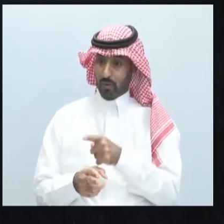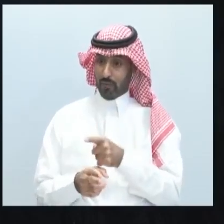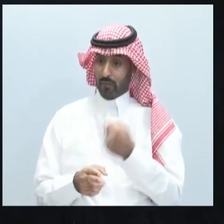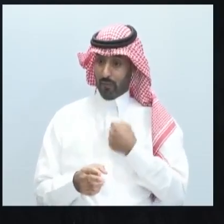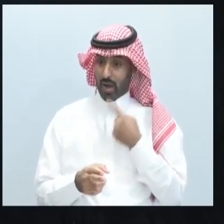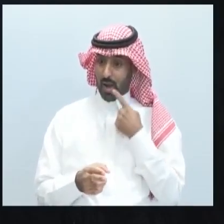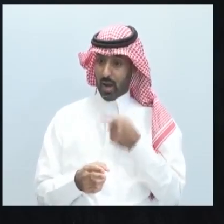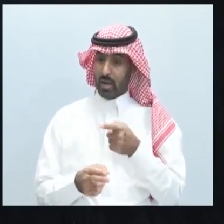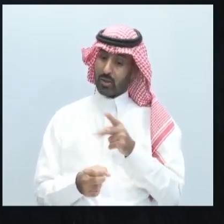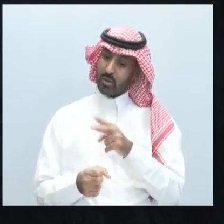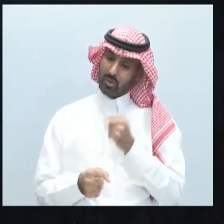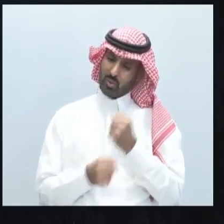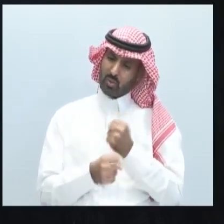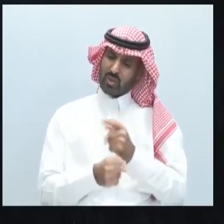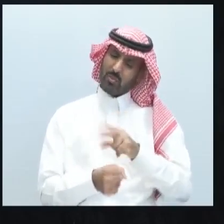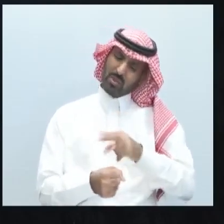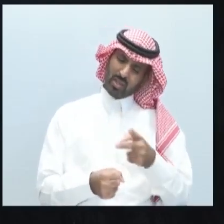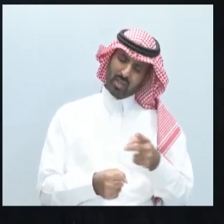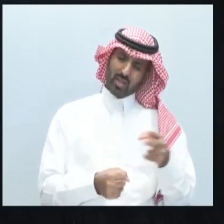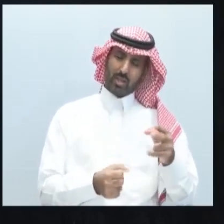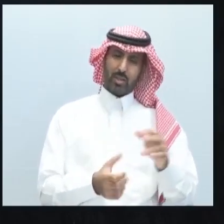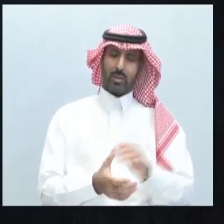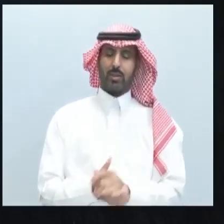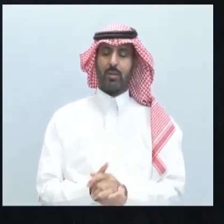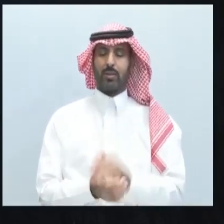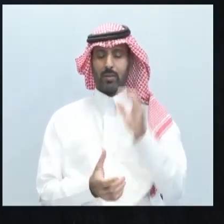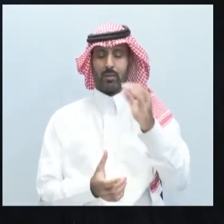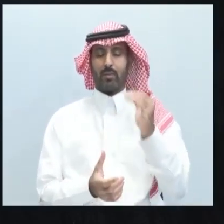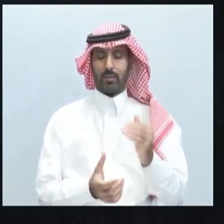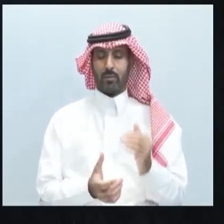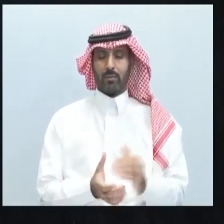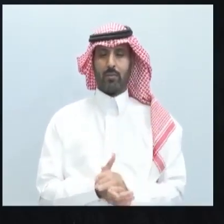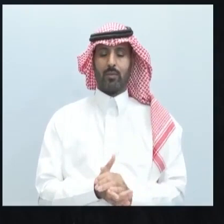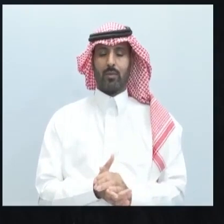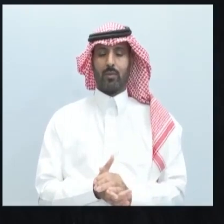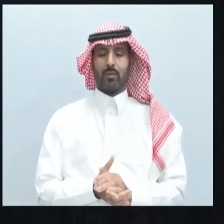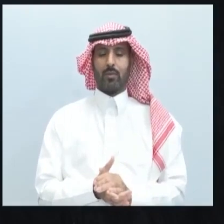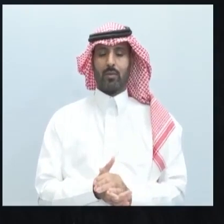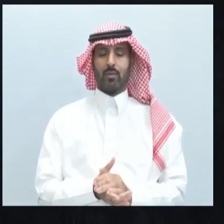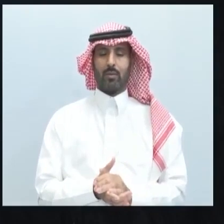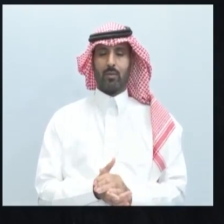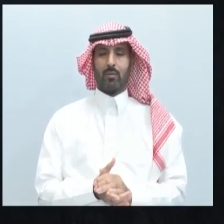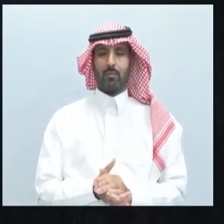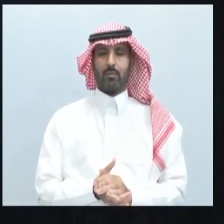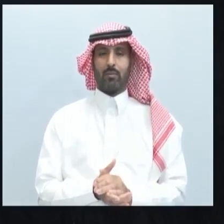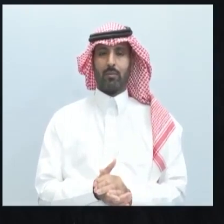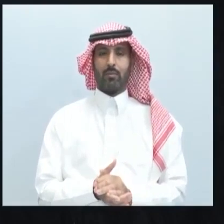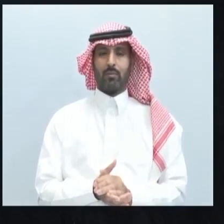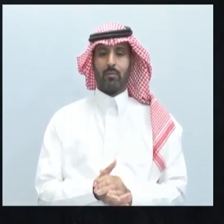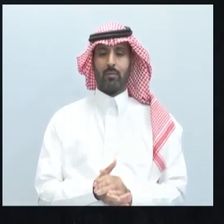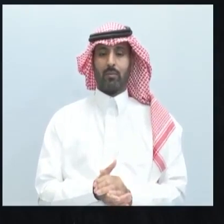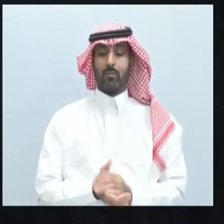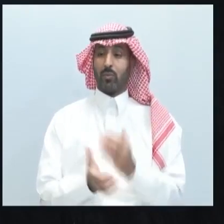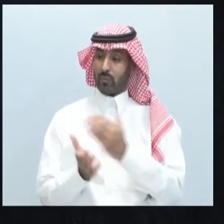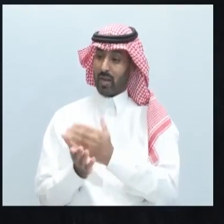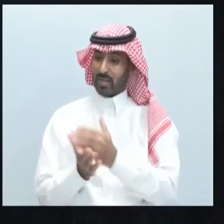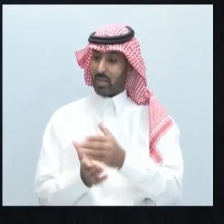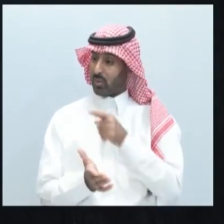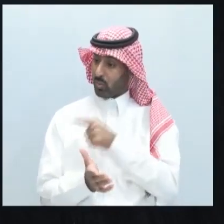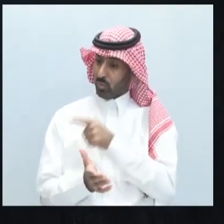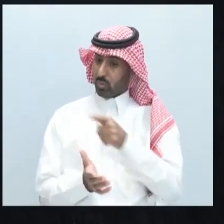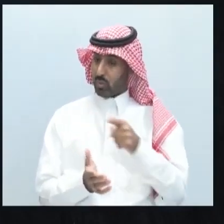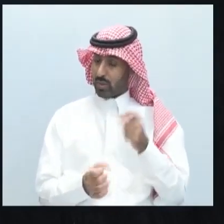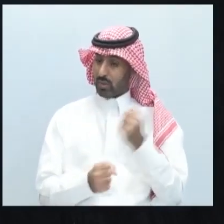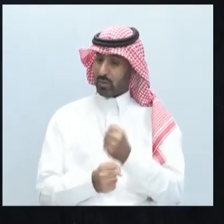do something else? Now here, note that these phrases, they are not, of course, just used for dividing chores. They can be used